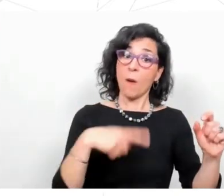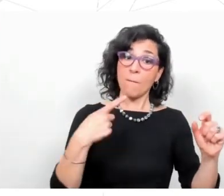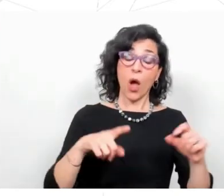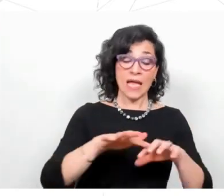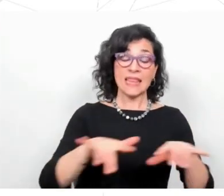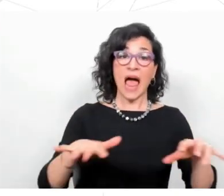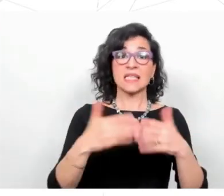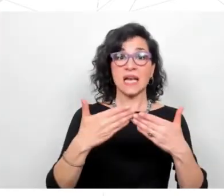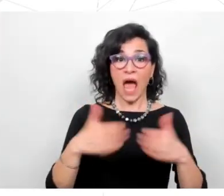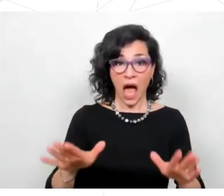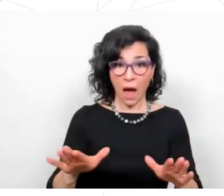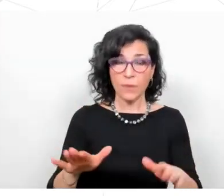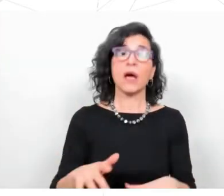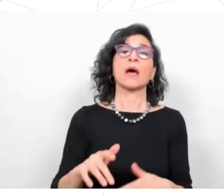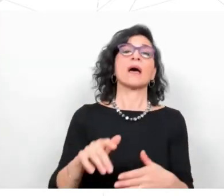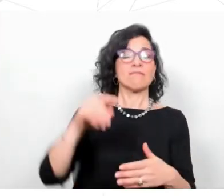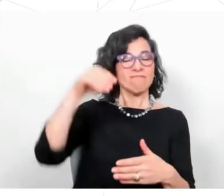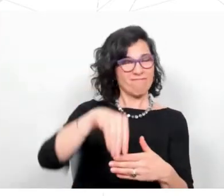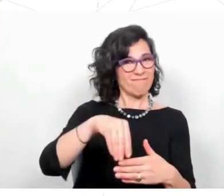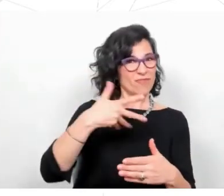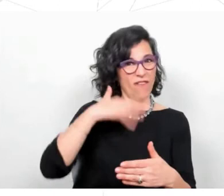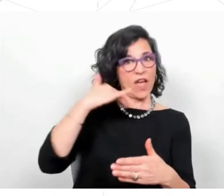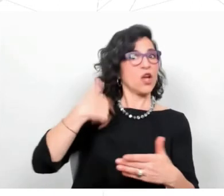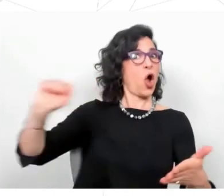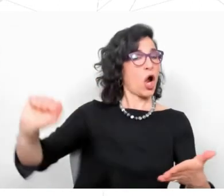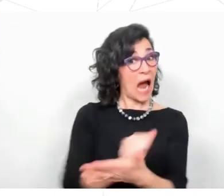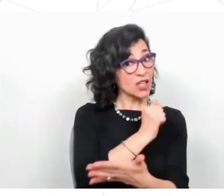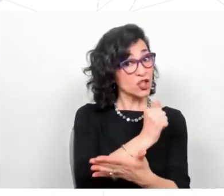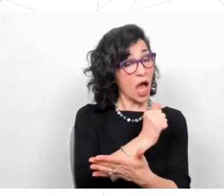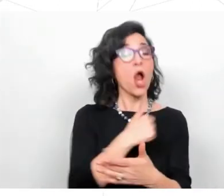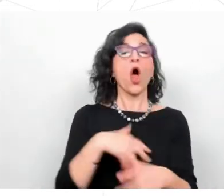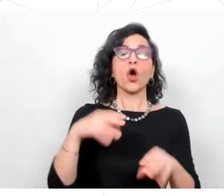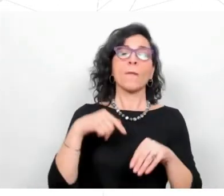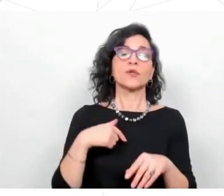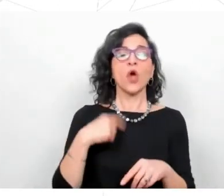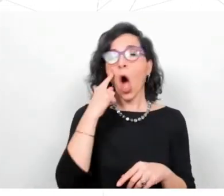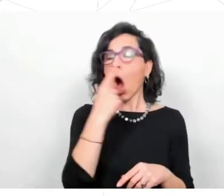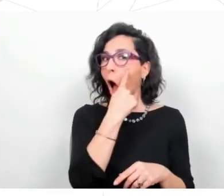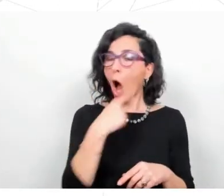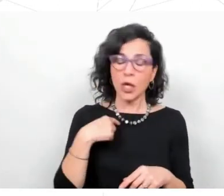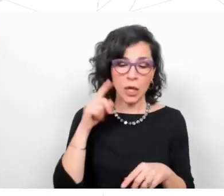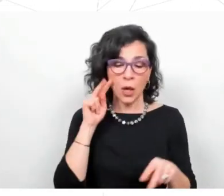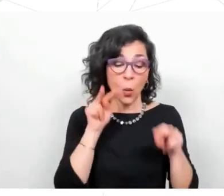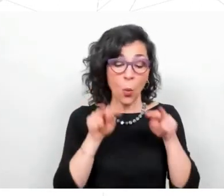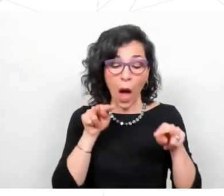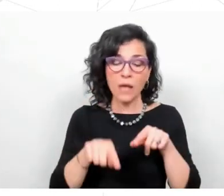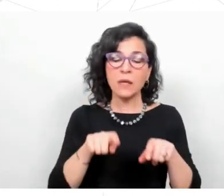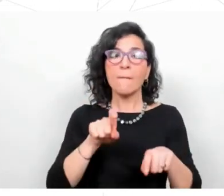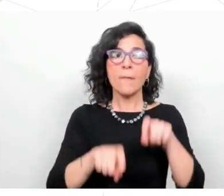I'm going to delete what's in there. And I'm going to start typing with my eyes.